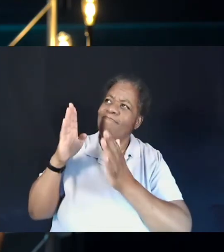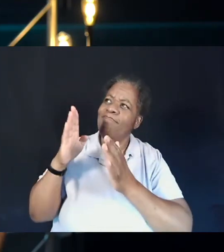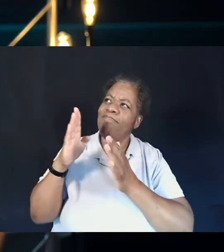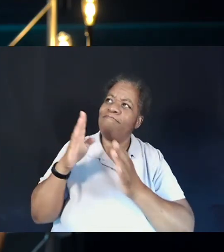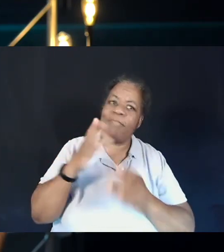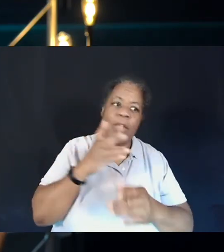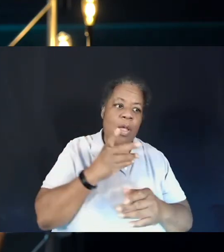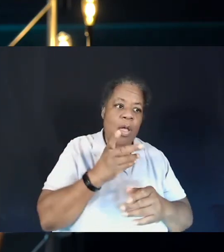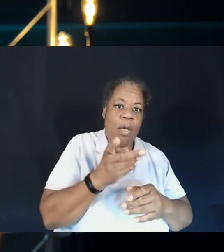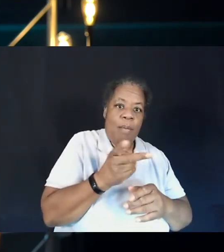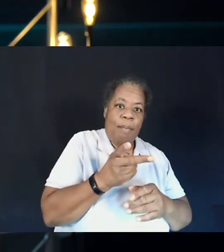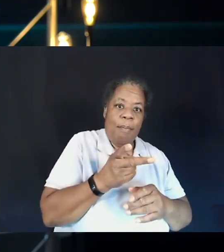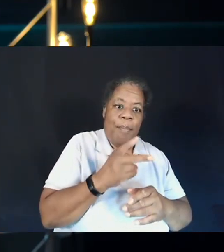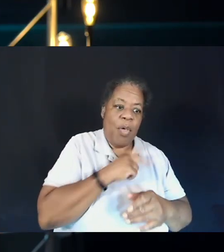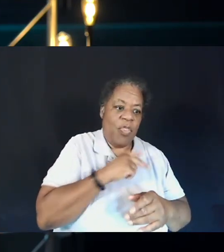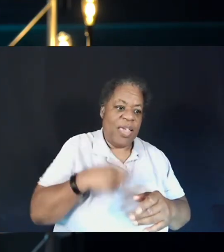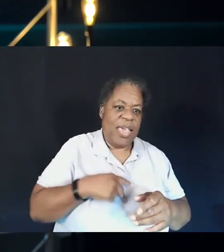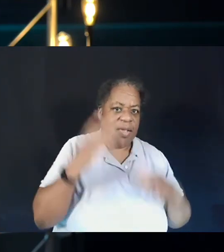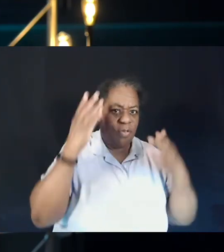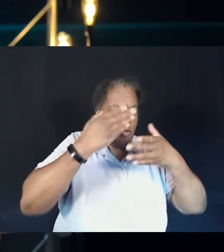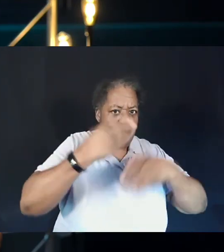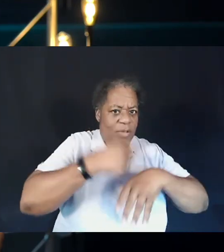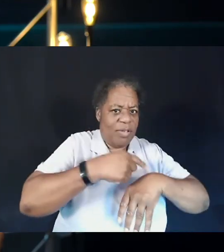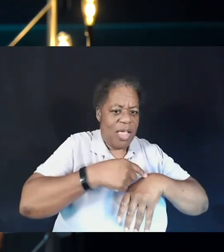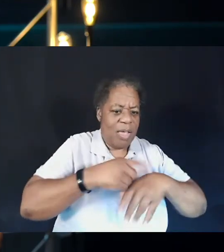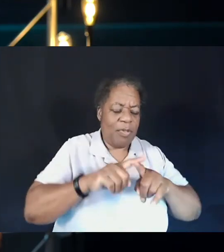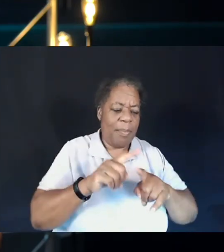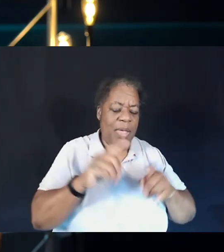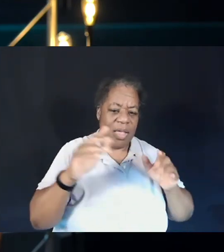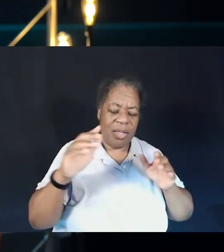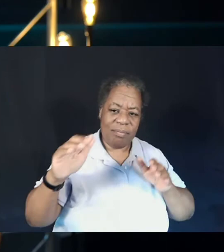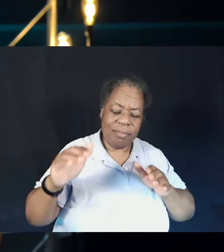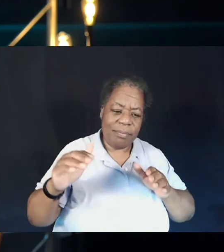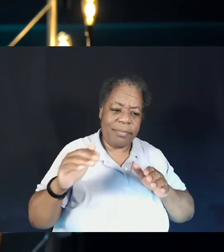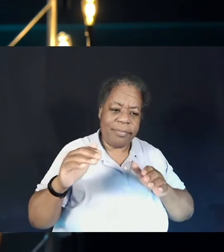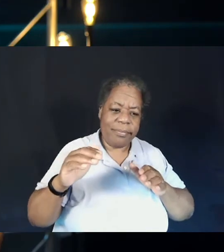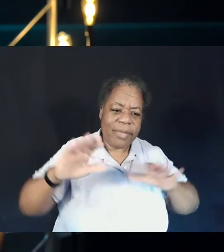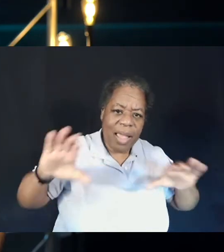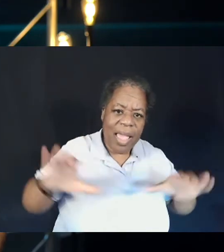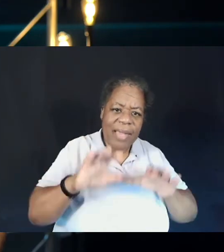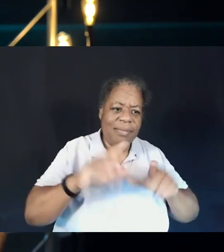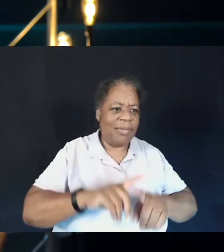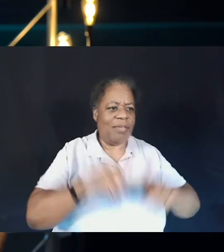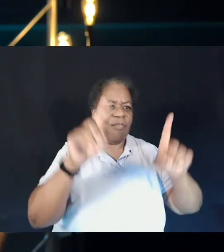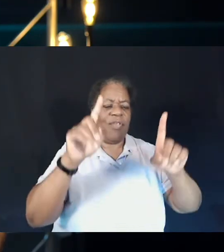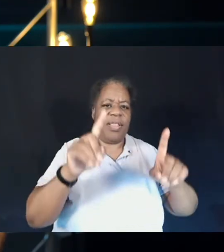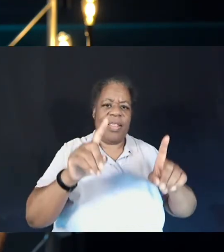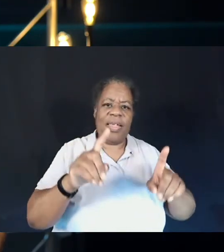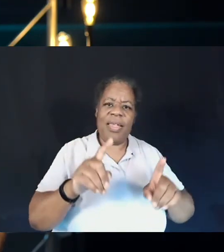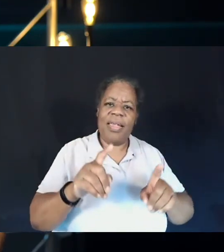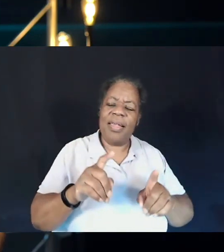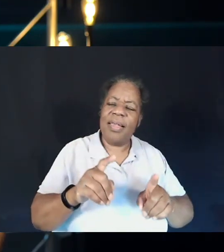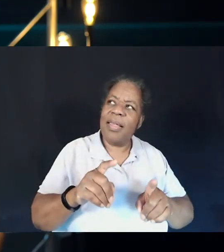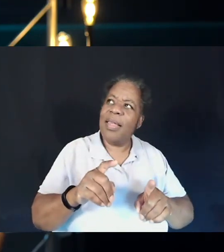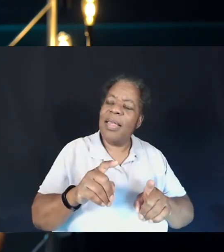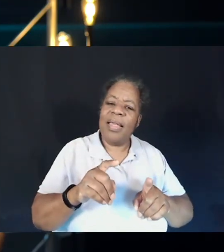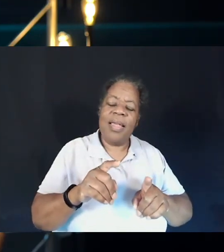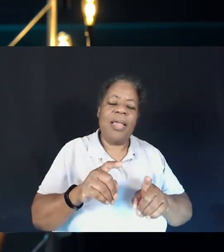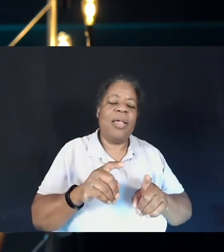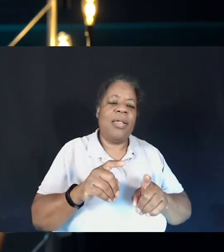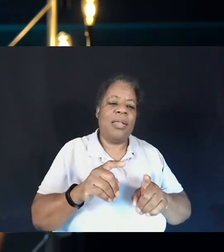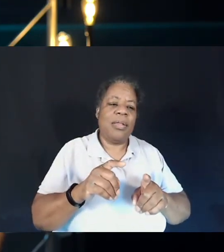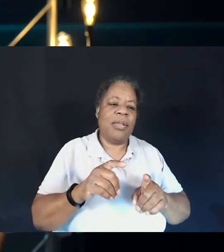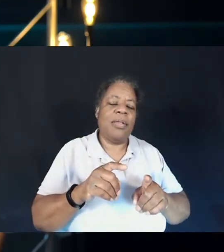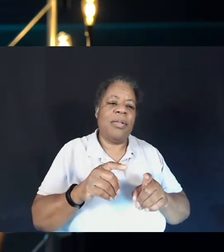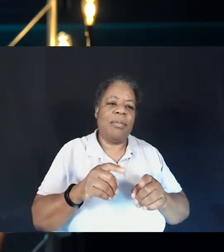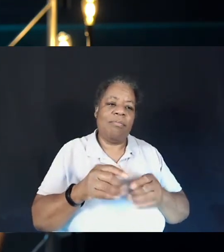moments, but they faced them differently. They reacted to God's word in their lives differently, and they came out the other side very different